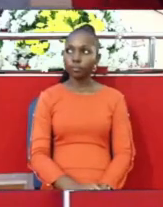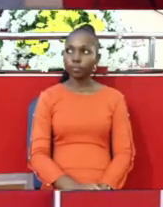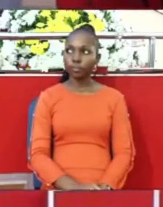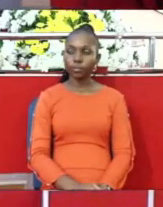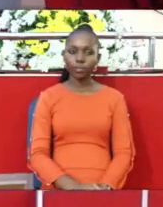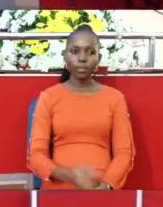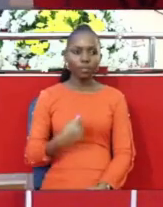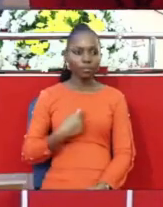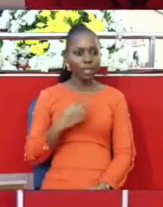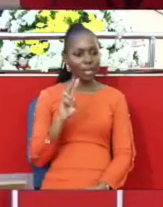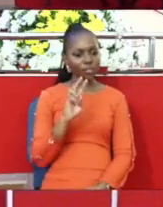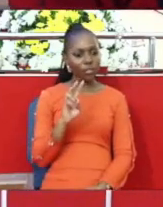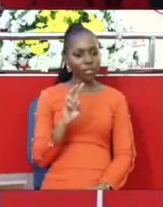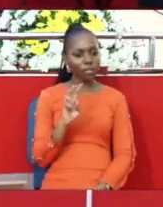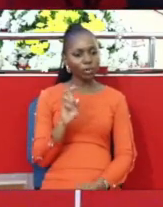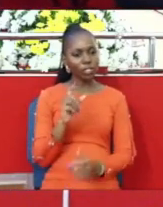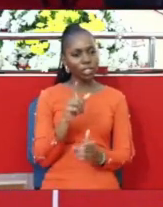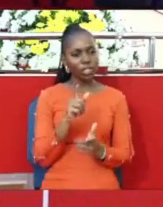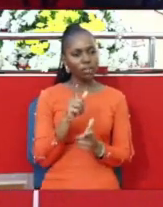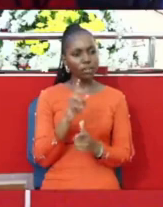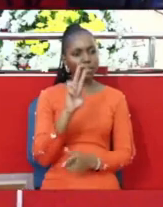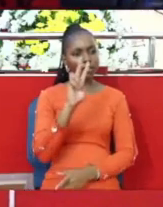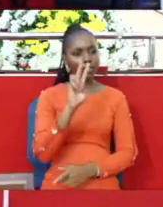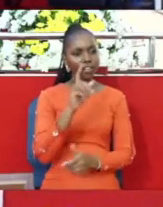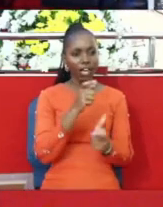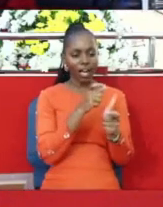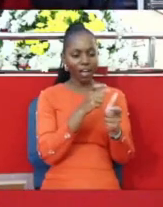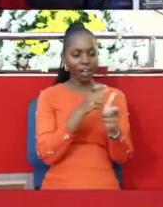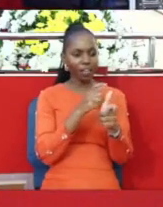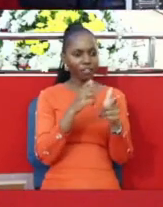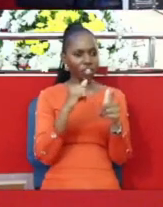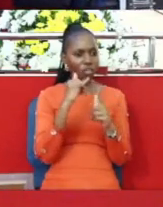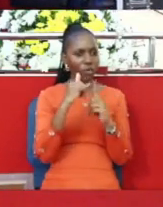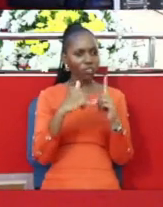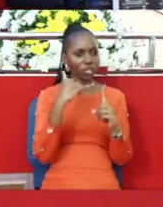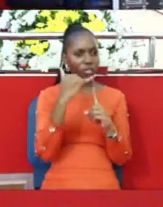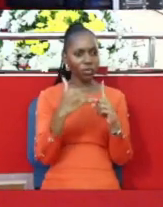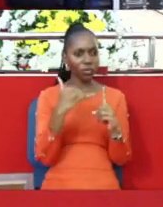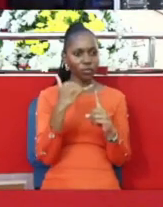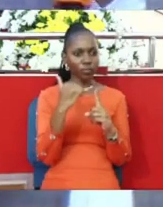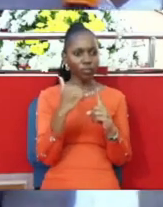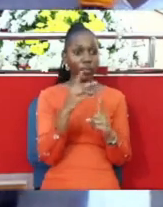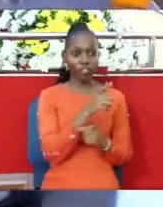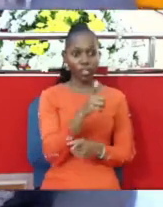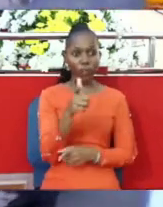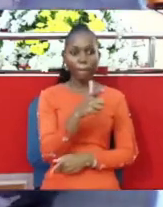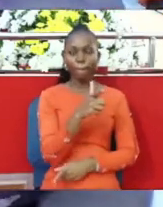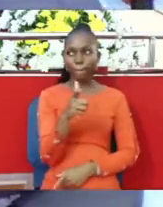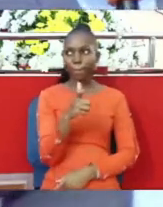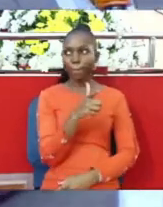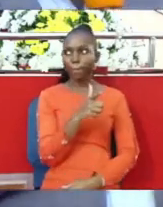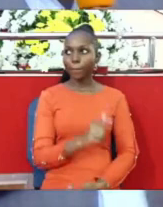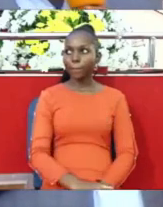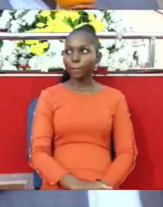saw. Nikawaambia kuhusu kitu nilichokiona kwa mitandao. Somebody sent it to me. Mtu akanitumia.